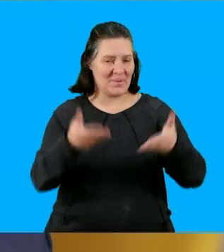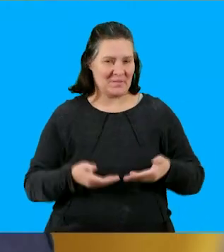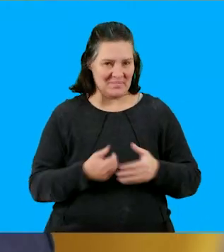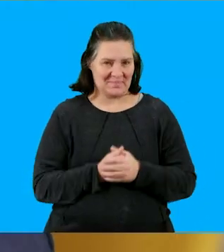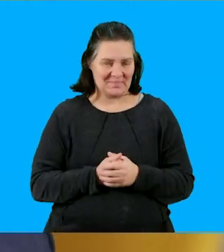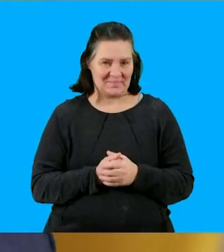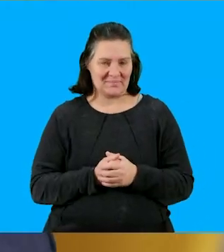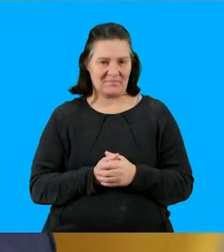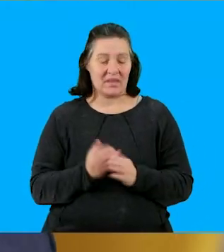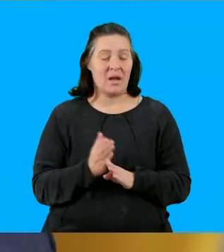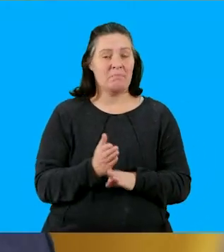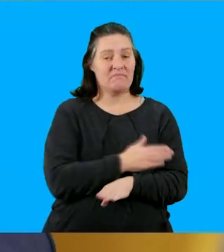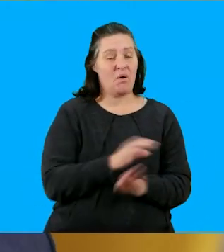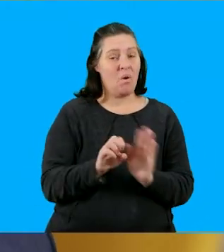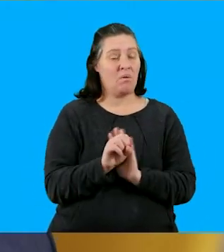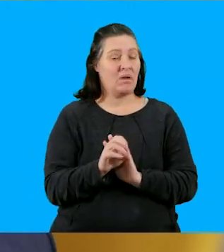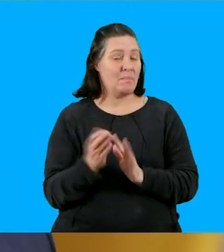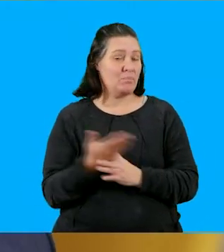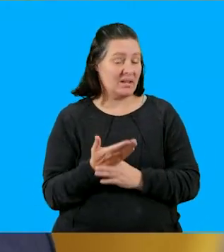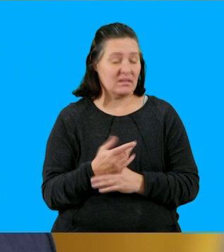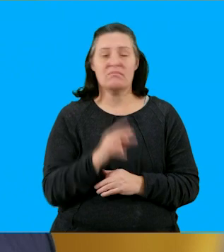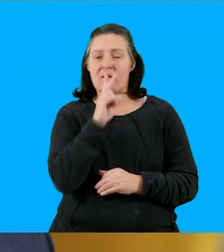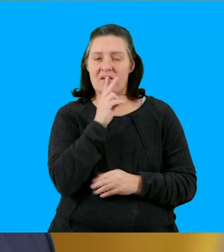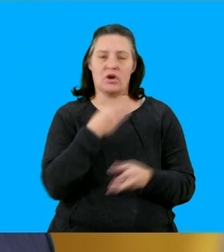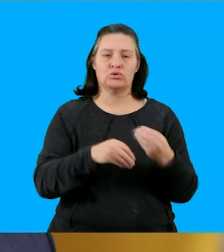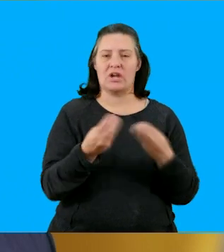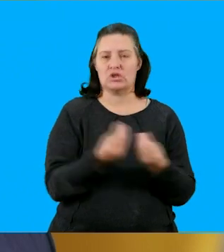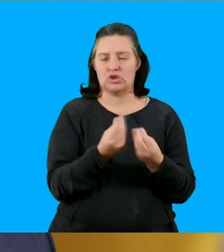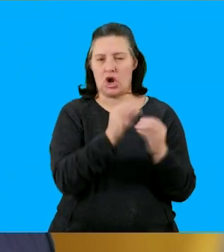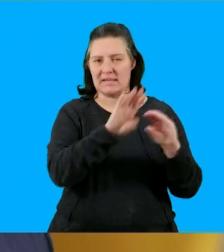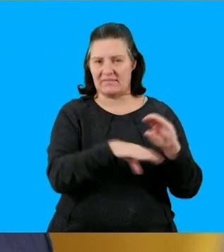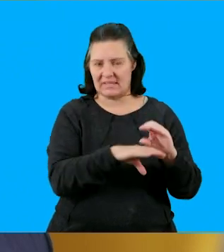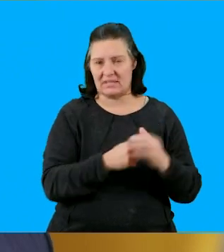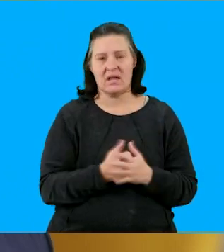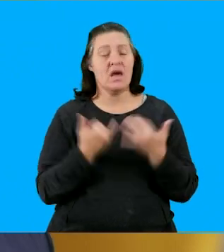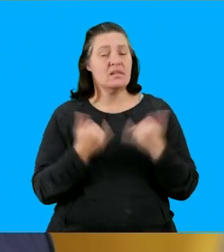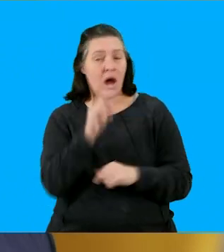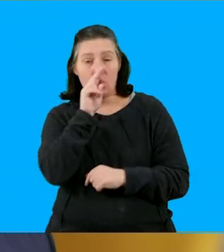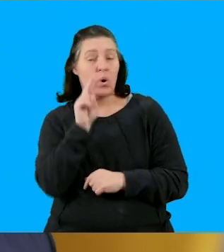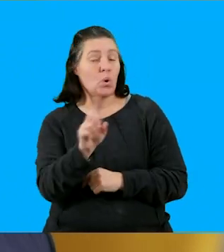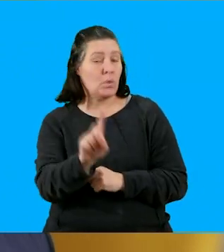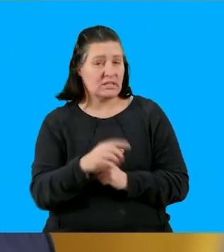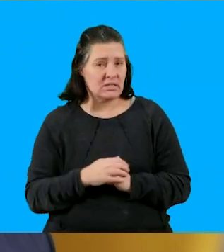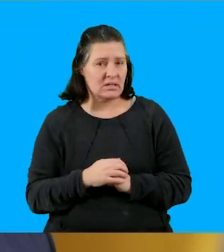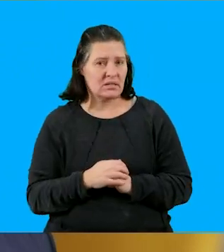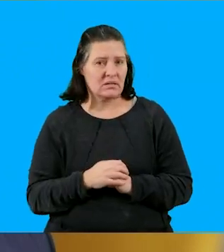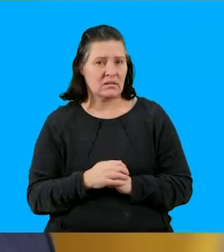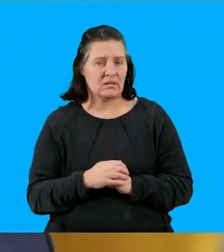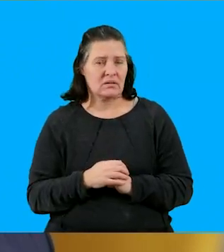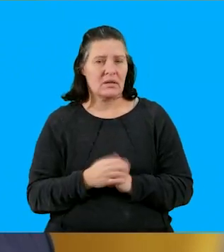Welcome back, dear learners. Before the ad break, we did trading stock deficit. Now we're going to look